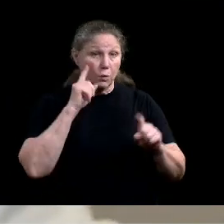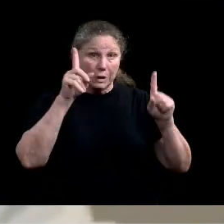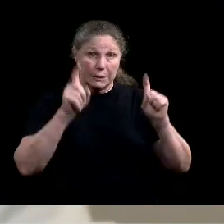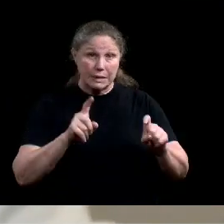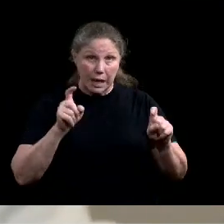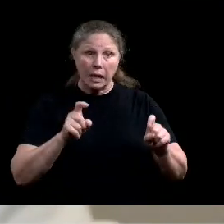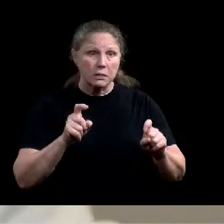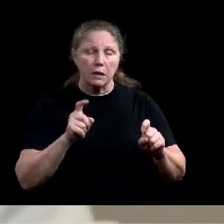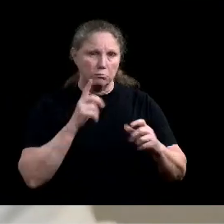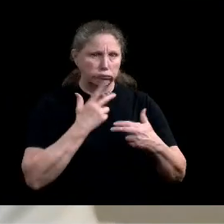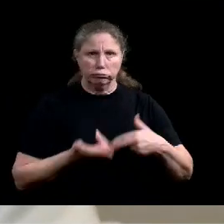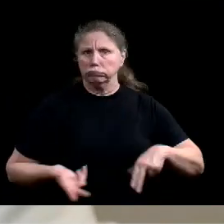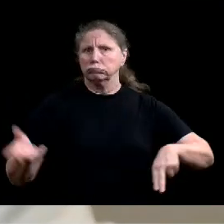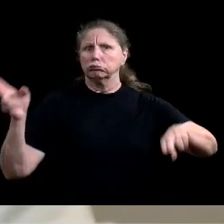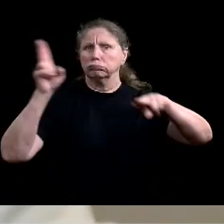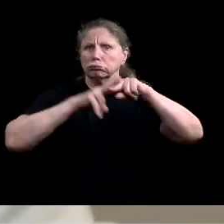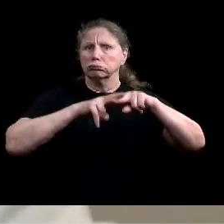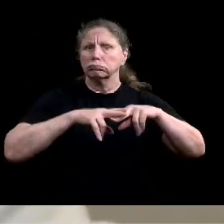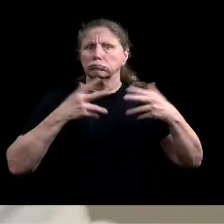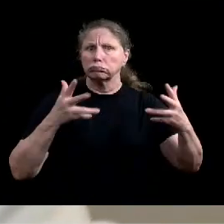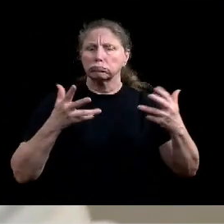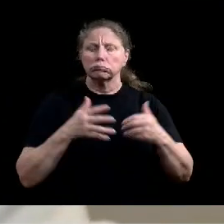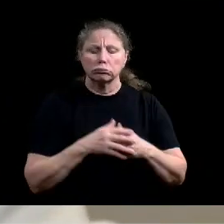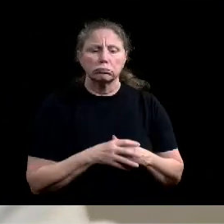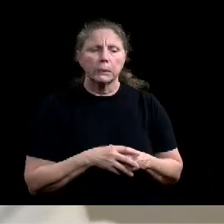our criteria to accommodate